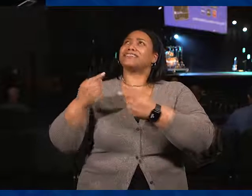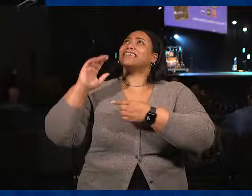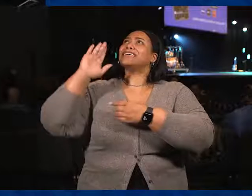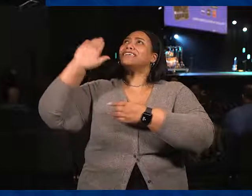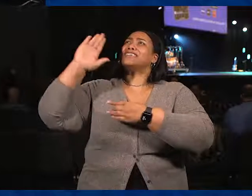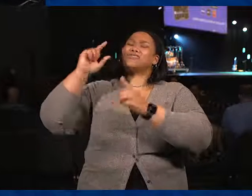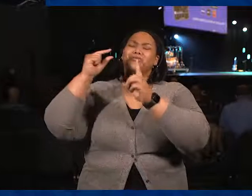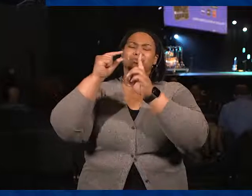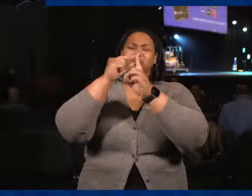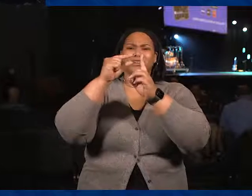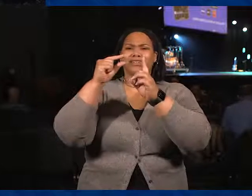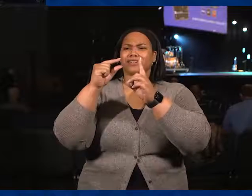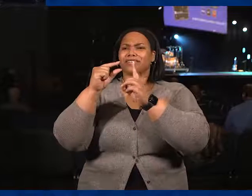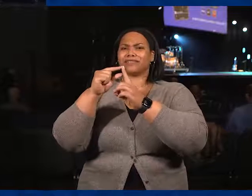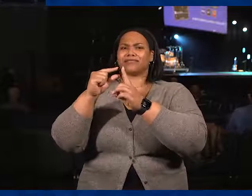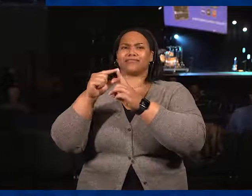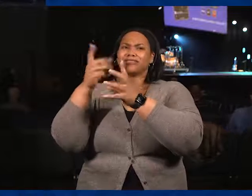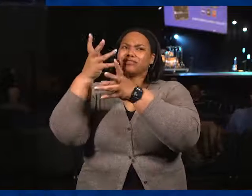his